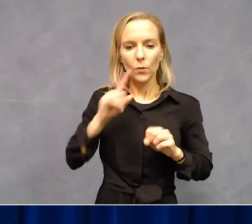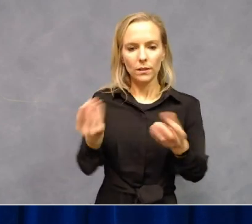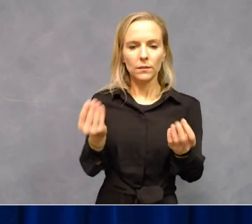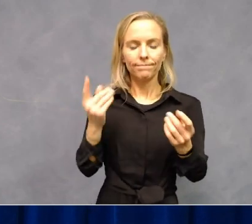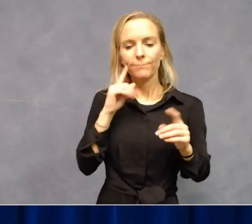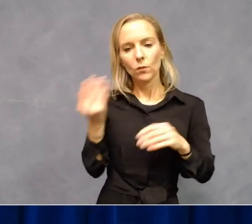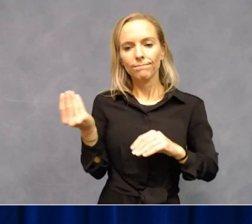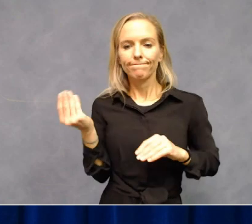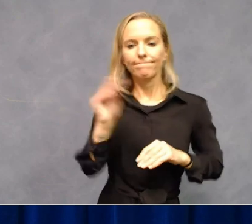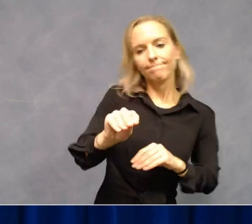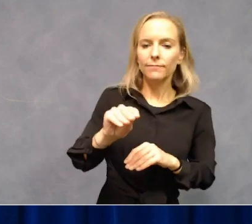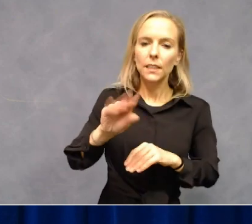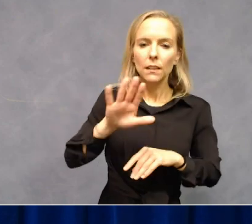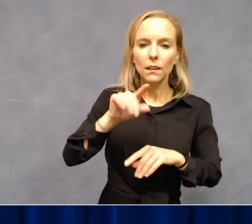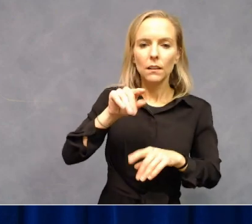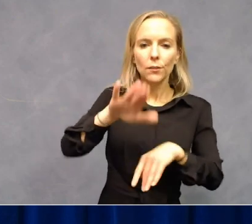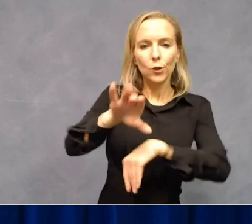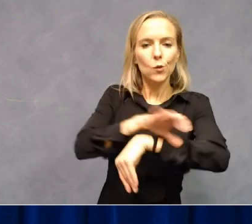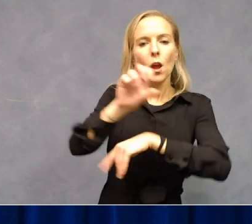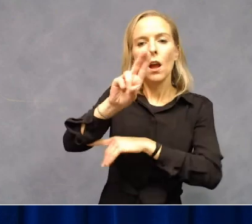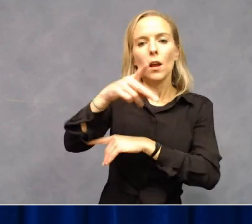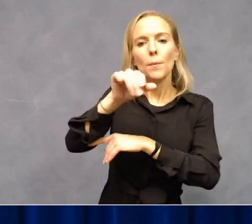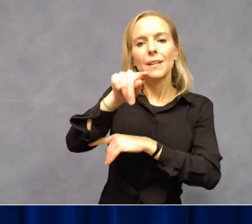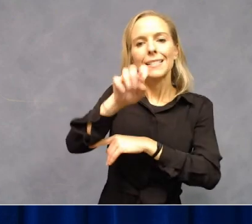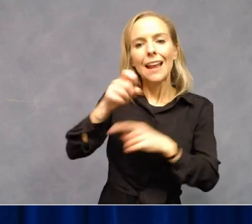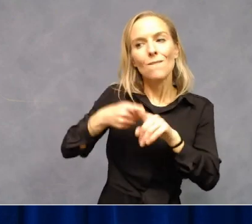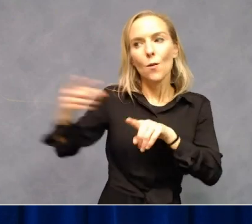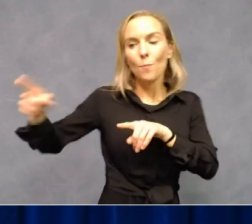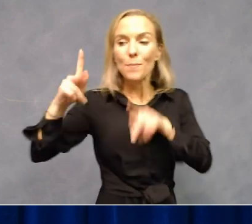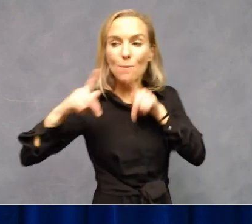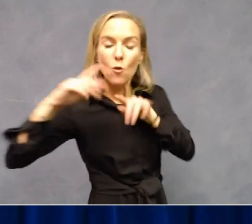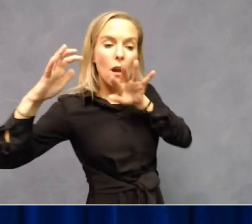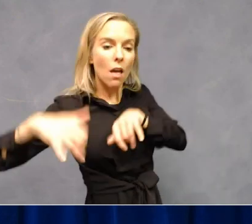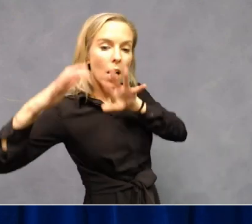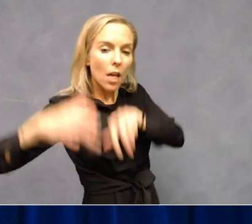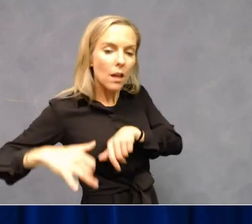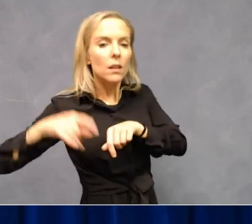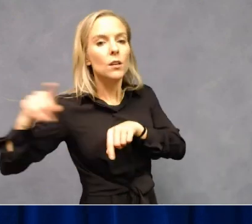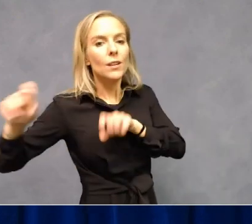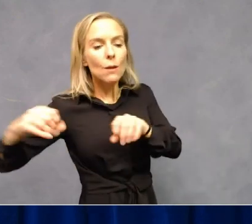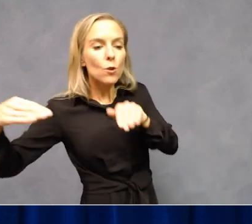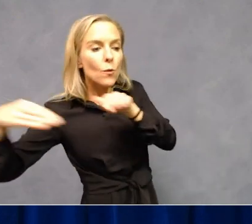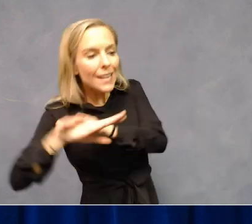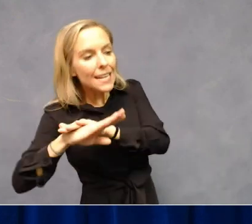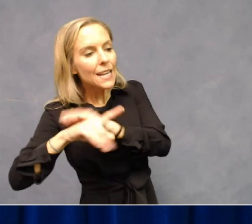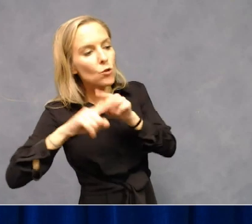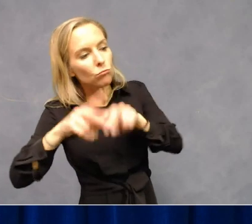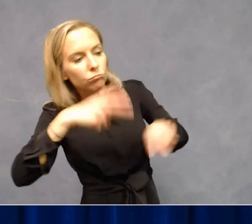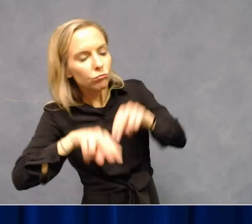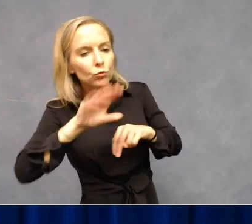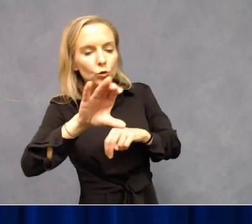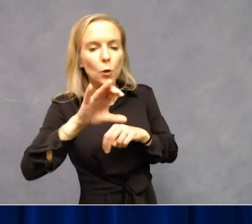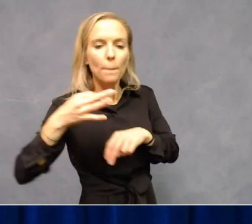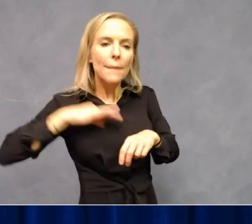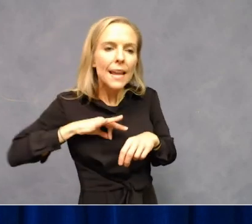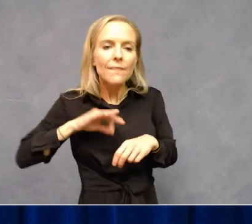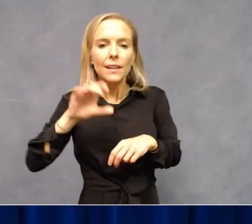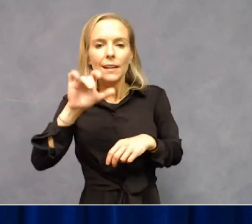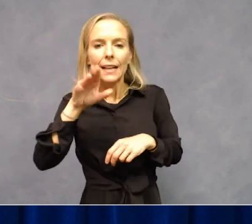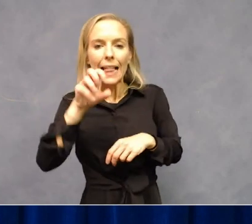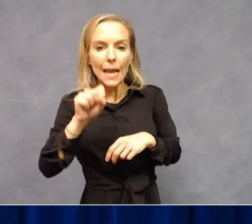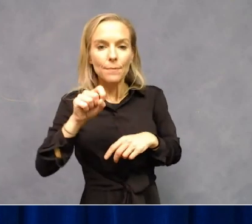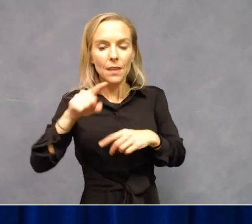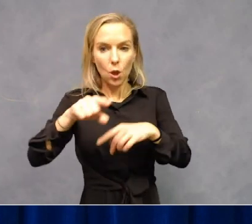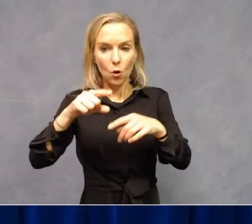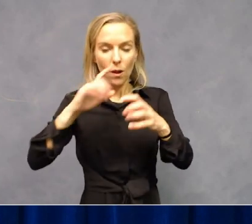make it a lot easier from the claimant standpoint to get in and navigate and claim your benefits. Those shutdowns are going to be